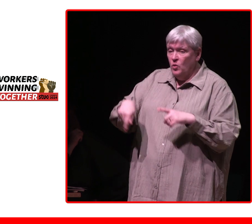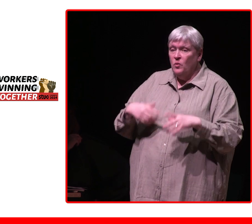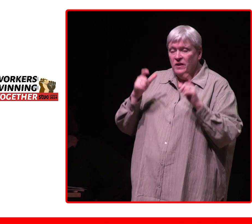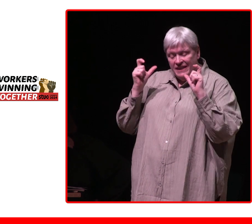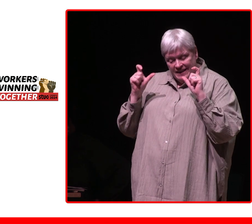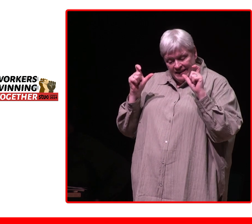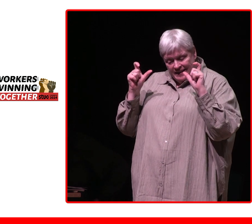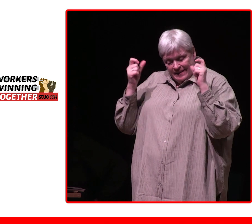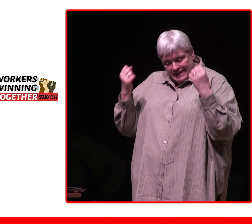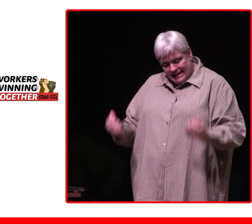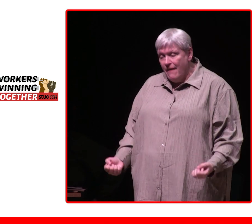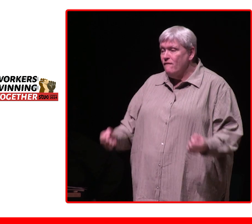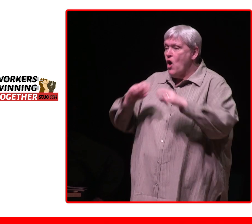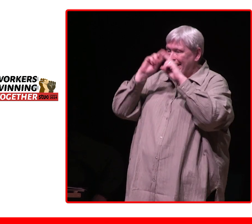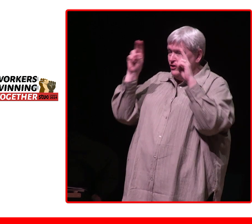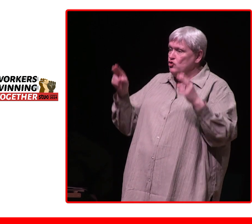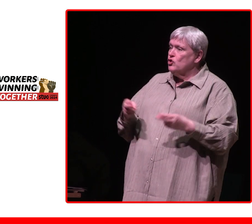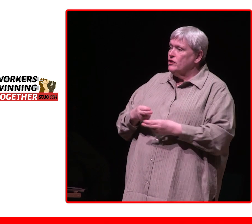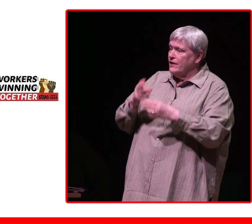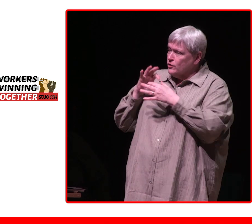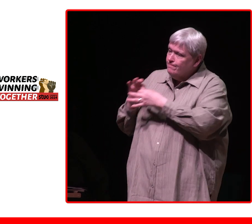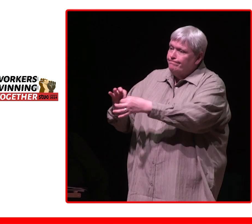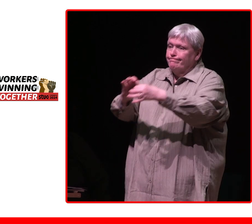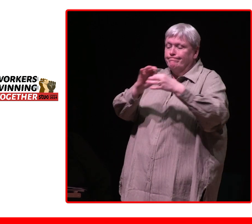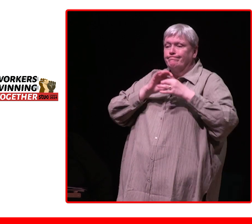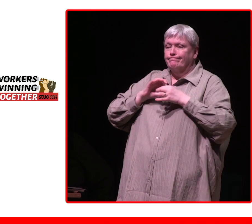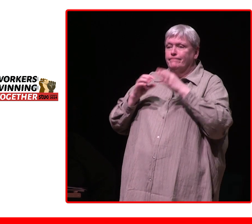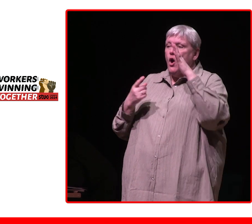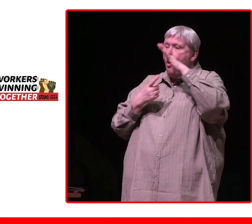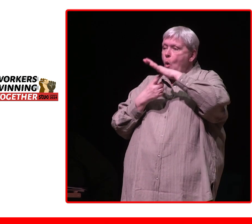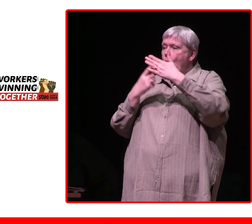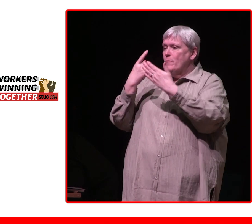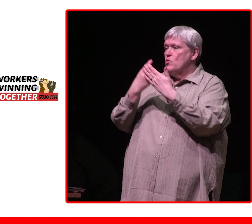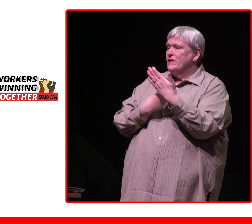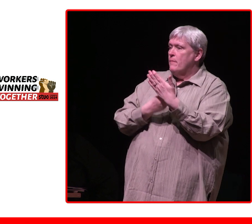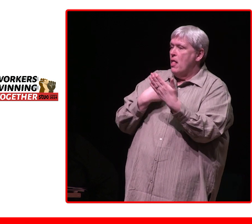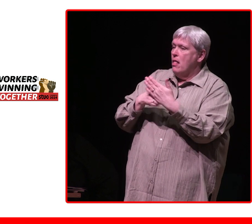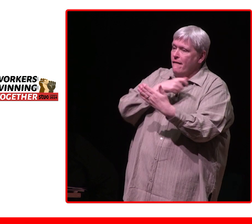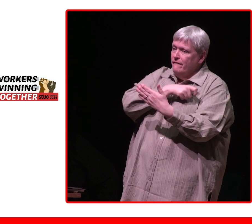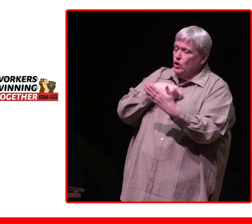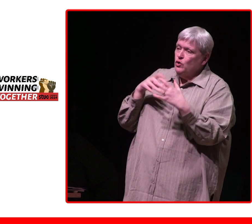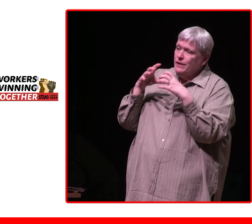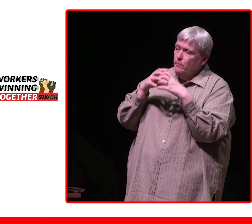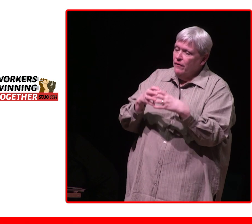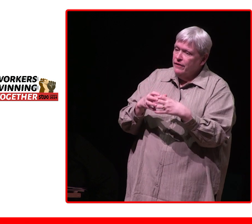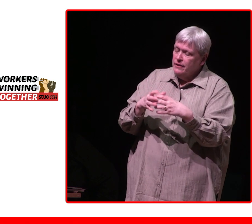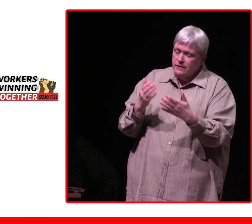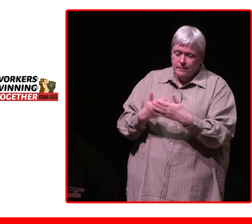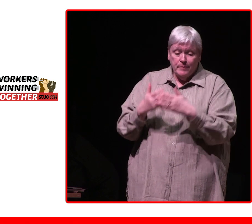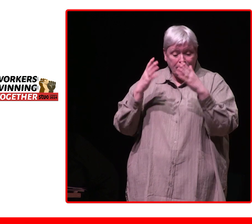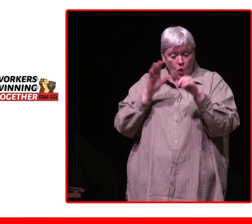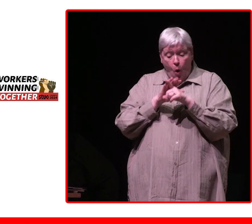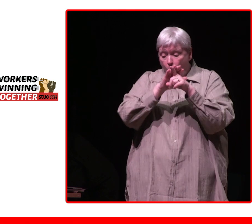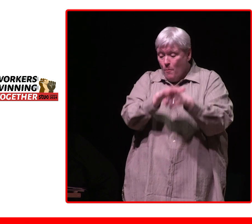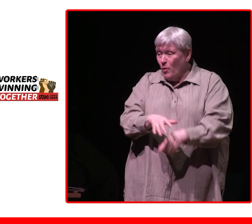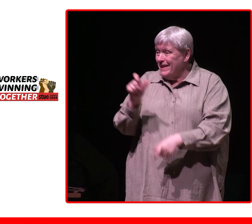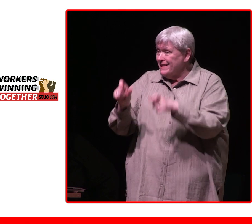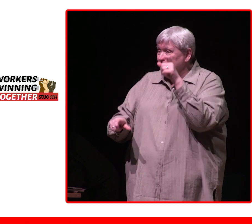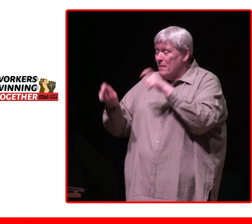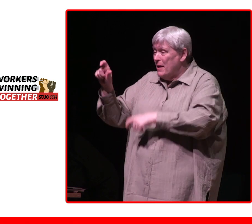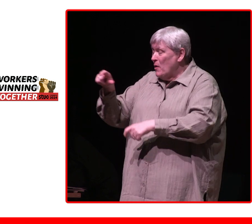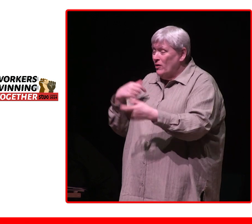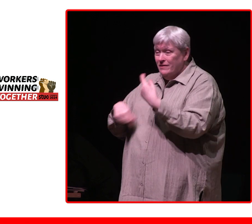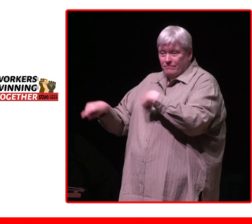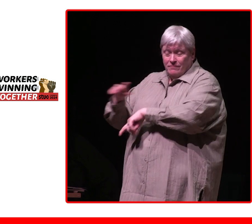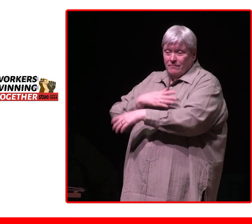for internationalism. It is a core principle of the trade union movement. Standing up for the oppressed people everywhere runs through everything